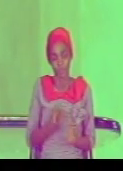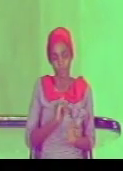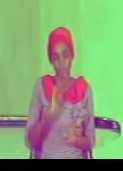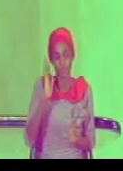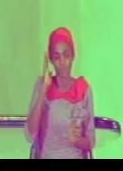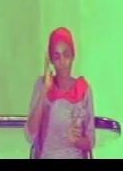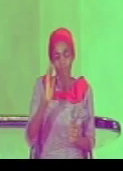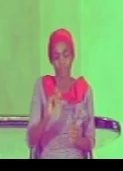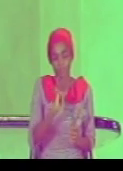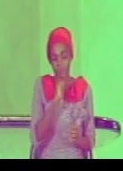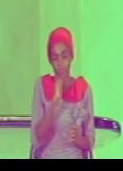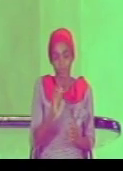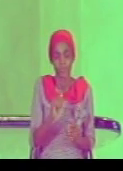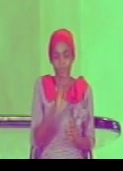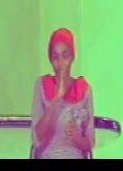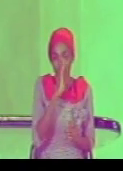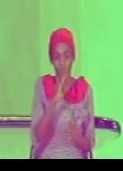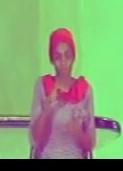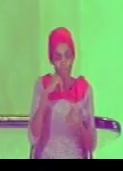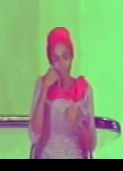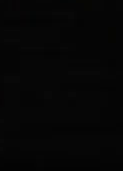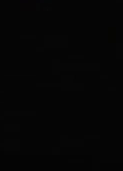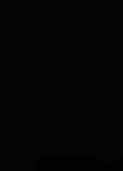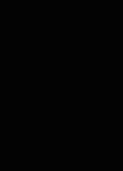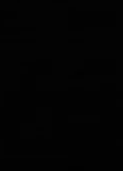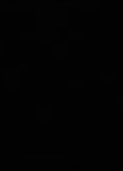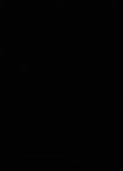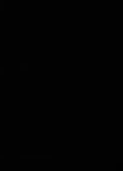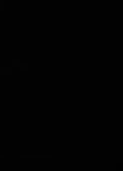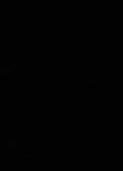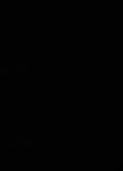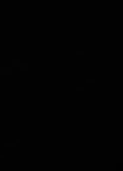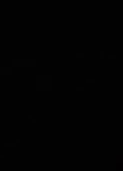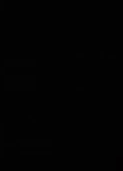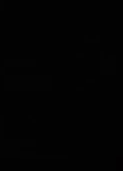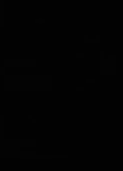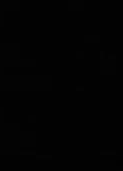not be ashamed. I will not be ashamed.